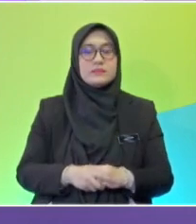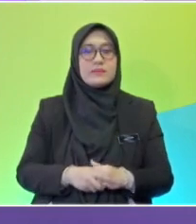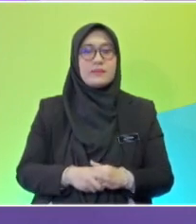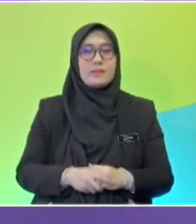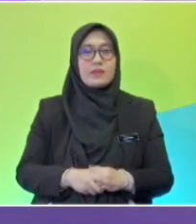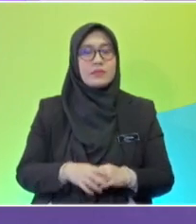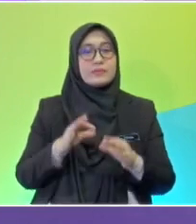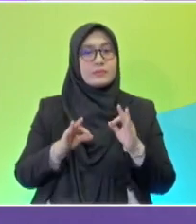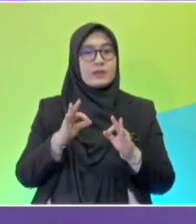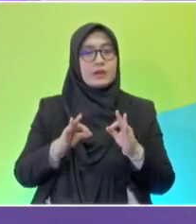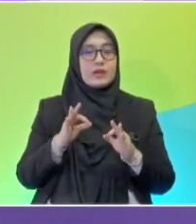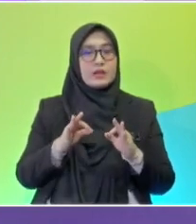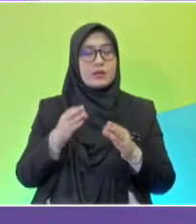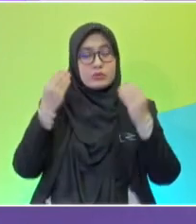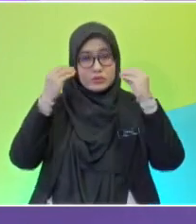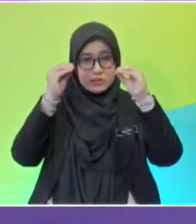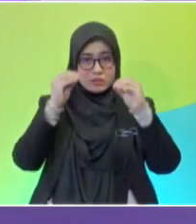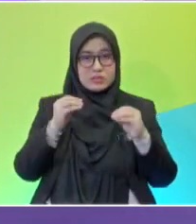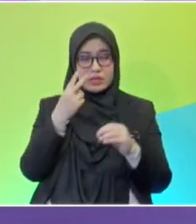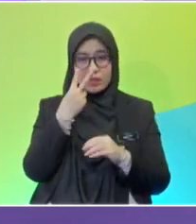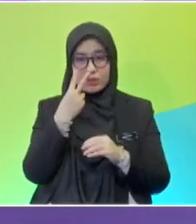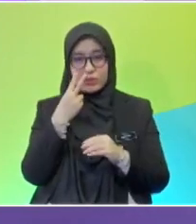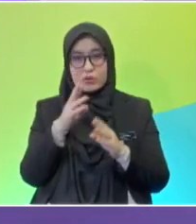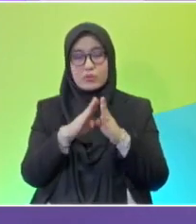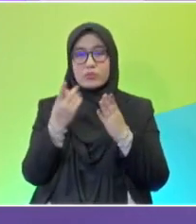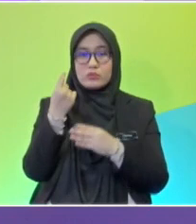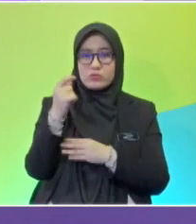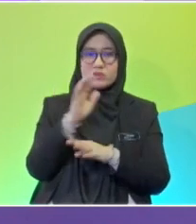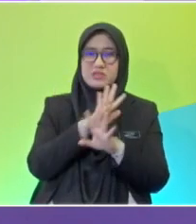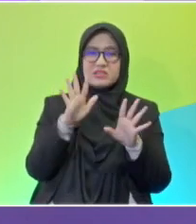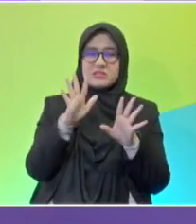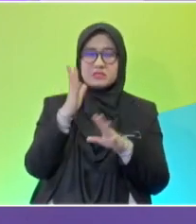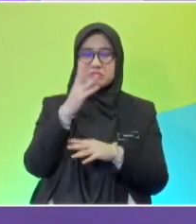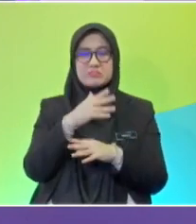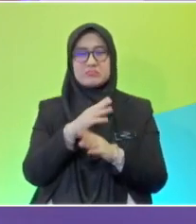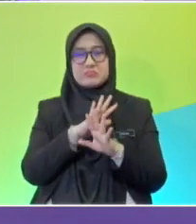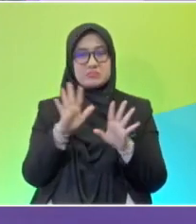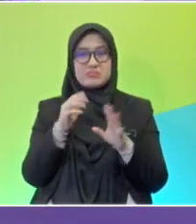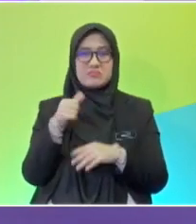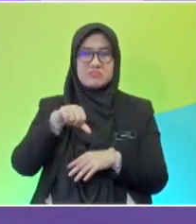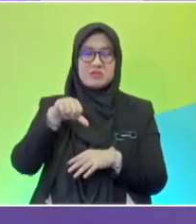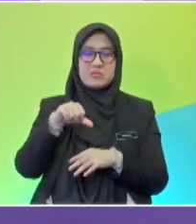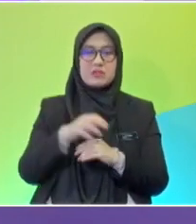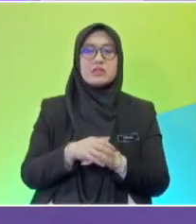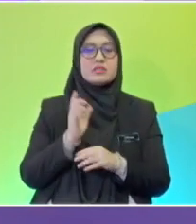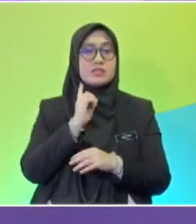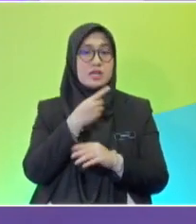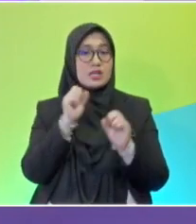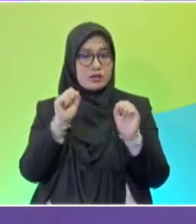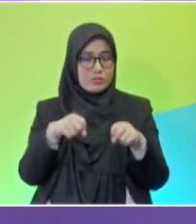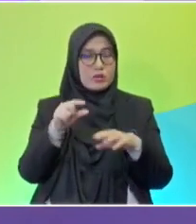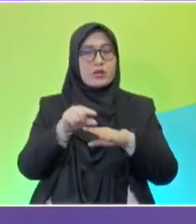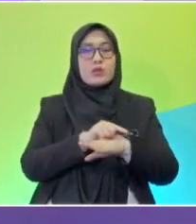book is not really interesting, or you feel that, hey, there's something else that I think my pupil, I want to expose them